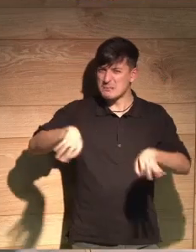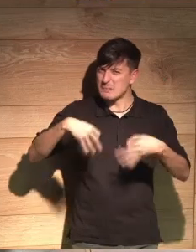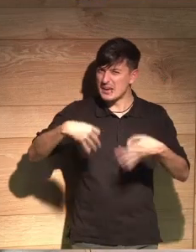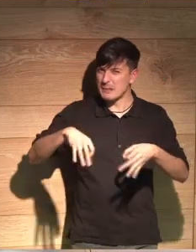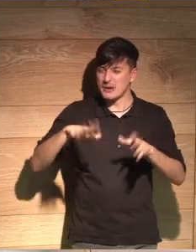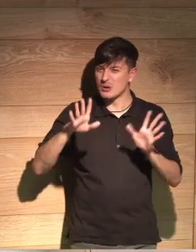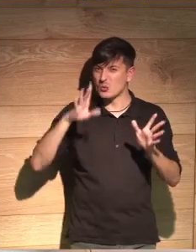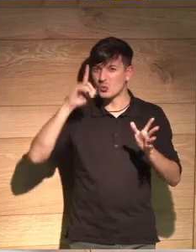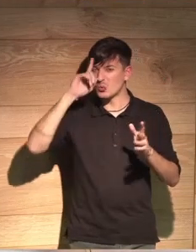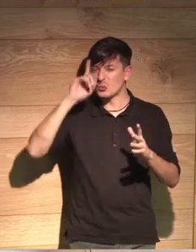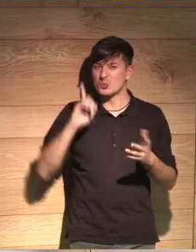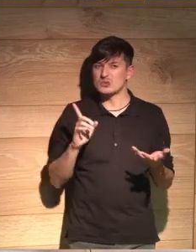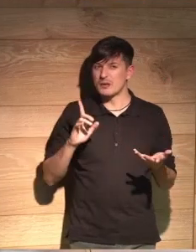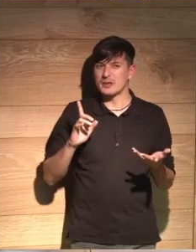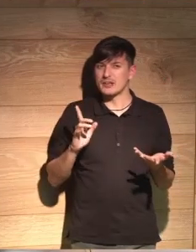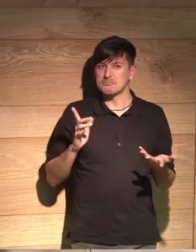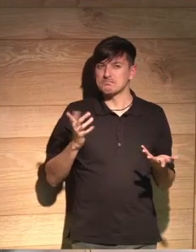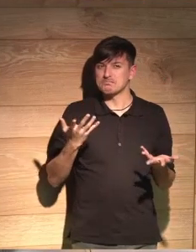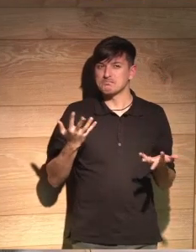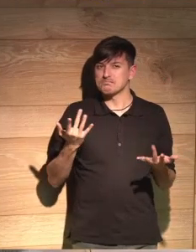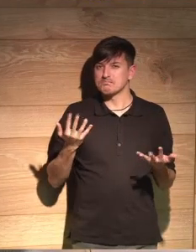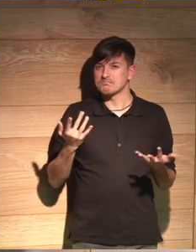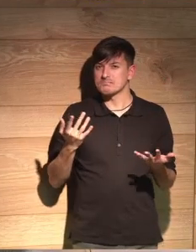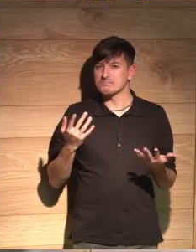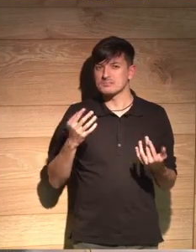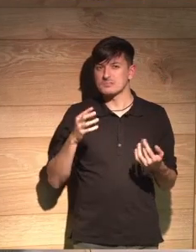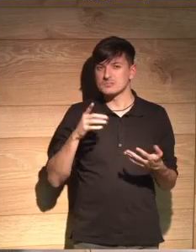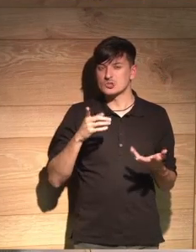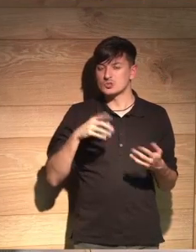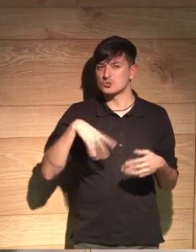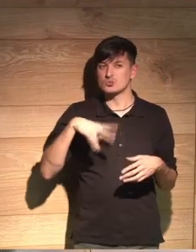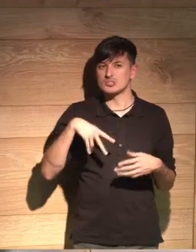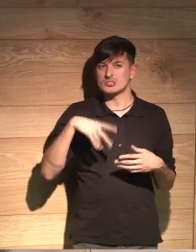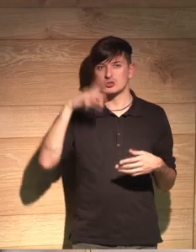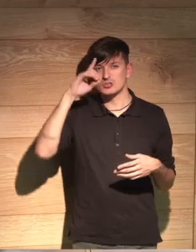reality that we can't explain.